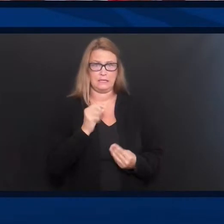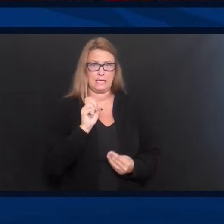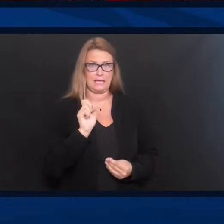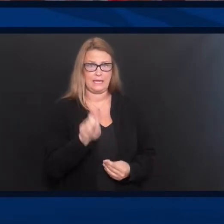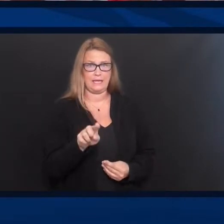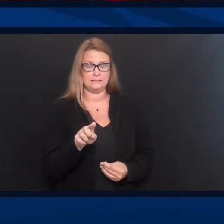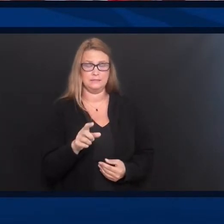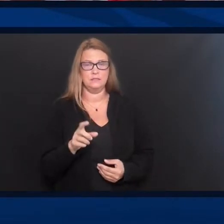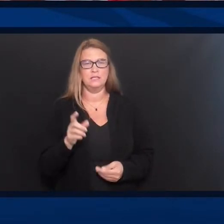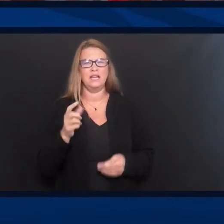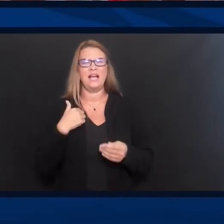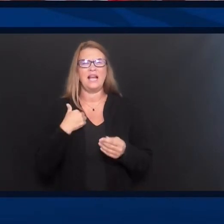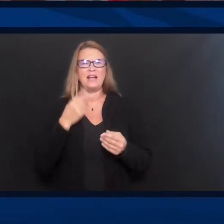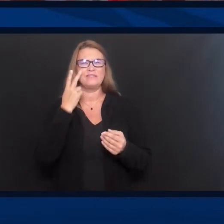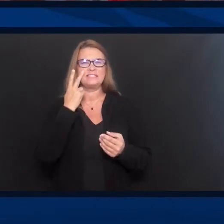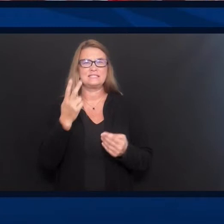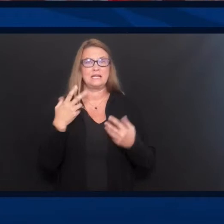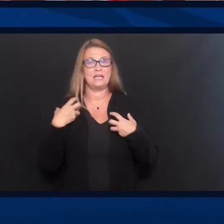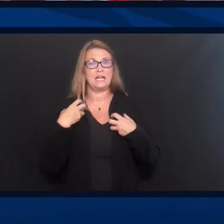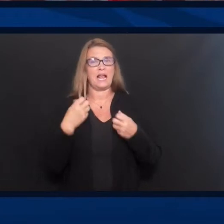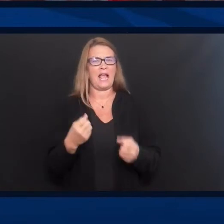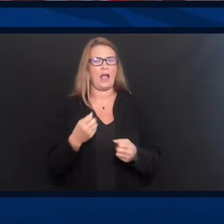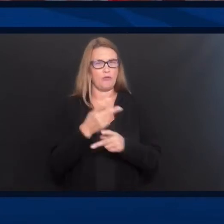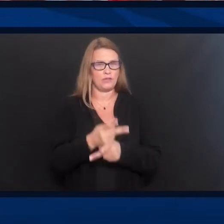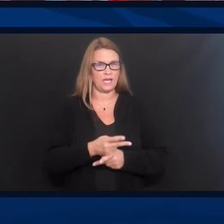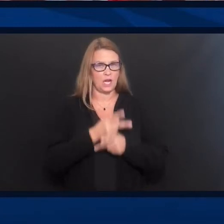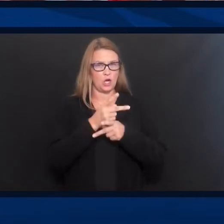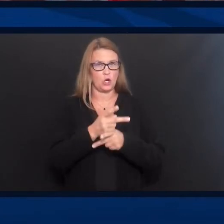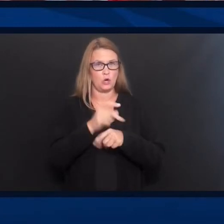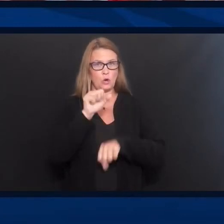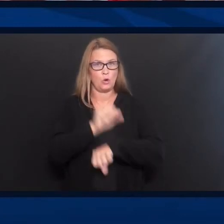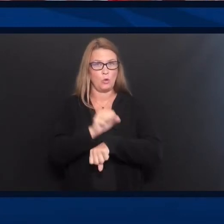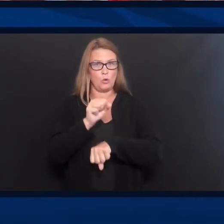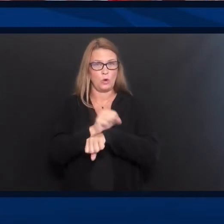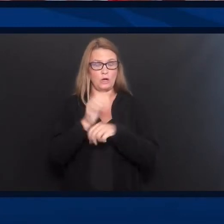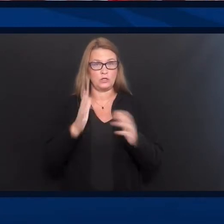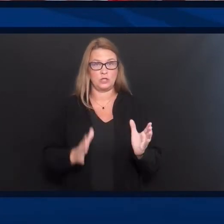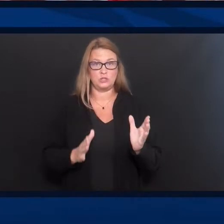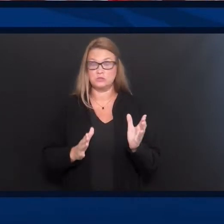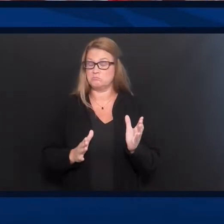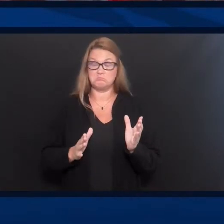There are a number of healthcare workers that have opted not to get the vaccine.